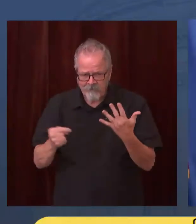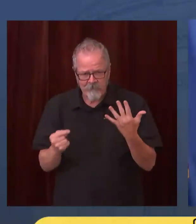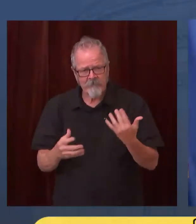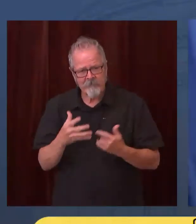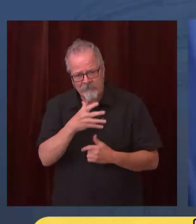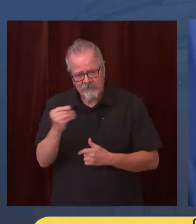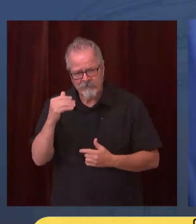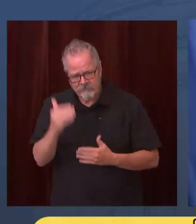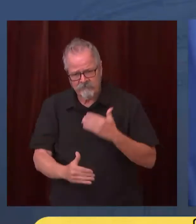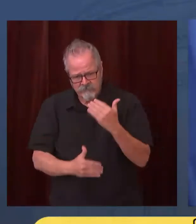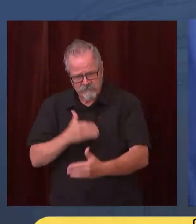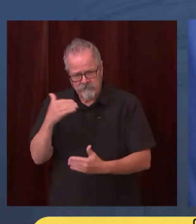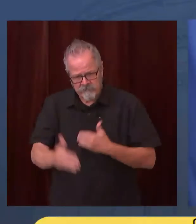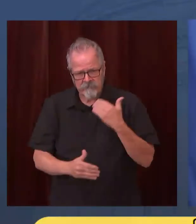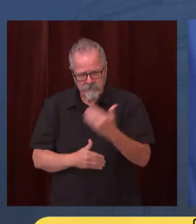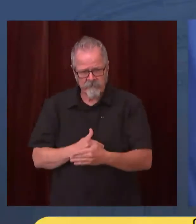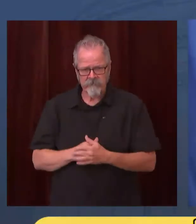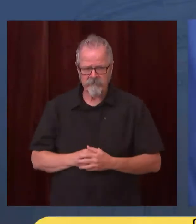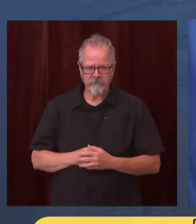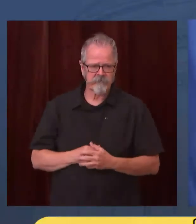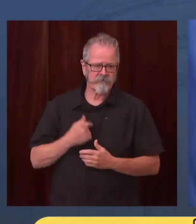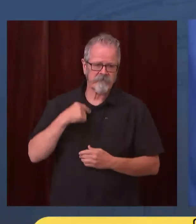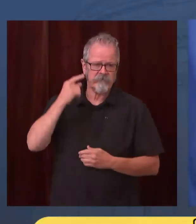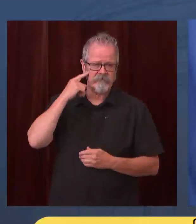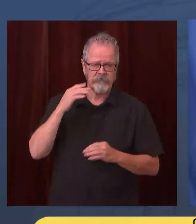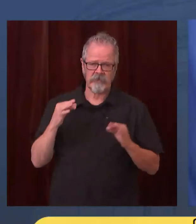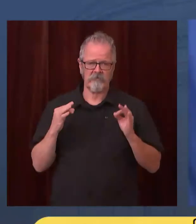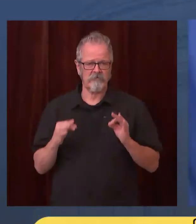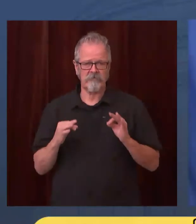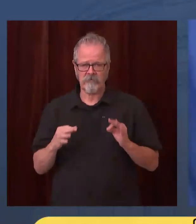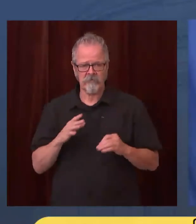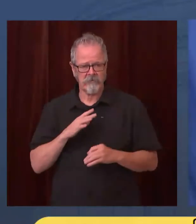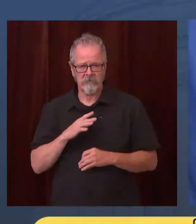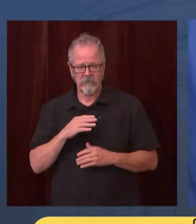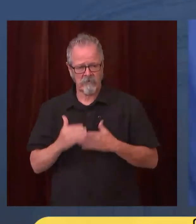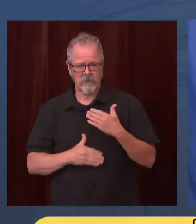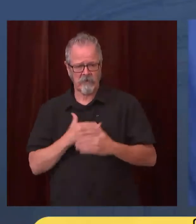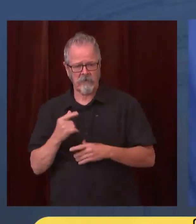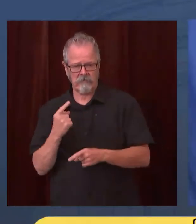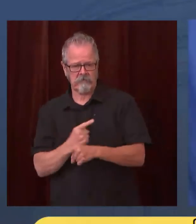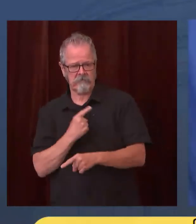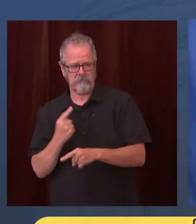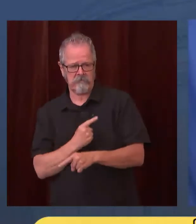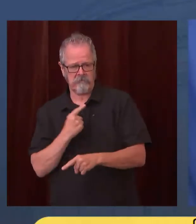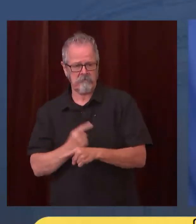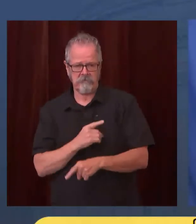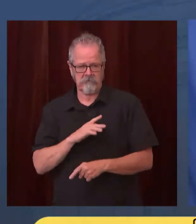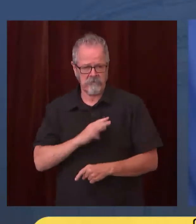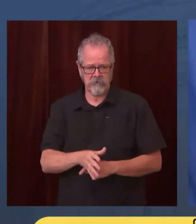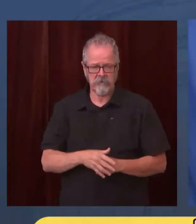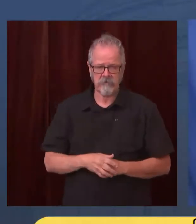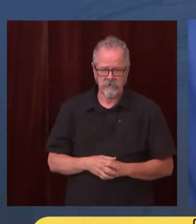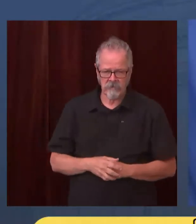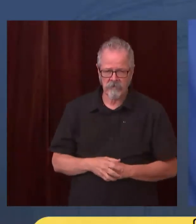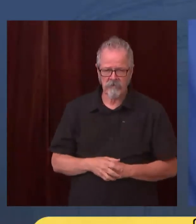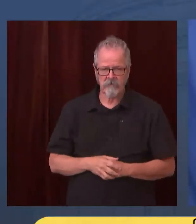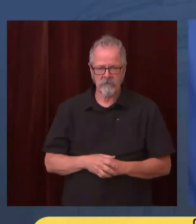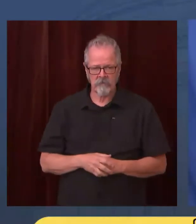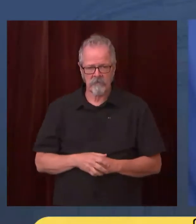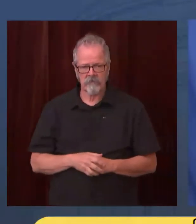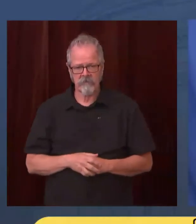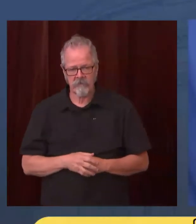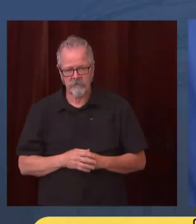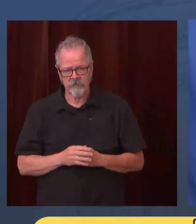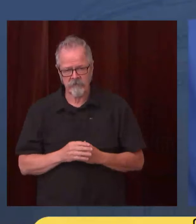the administration will do both of those things as appropriate. I feel, I'm in this group.